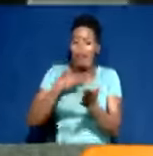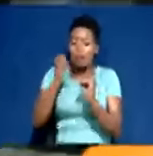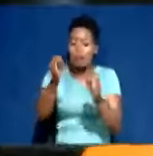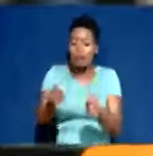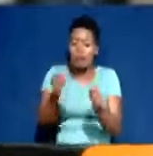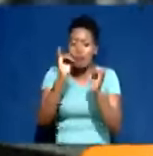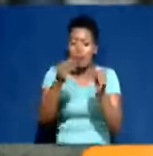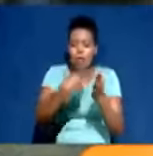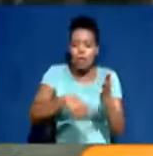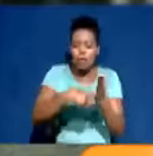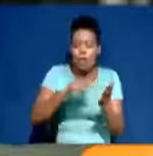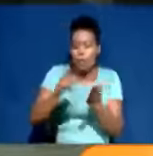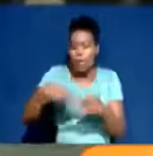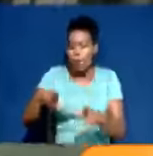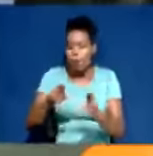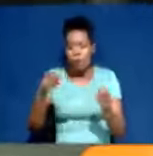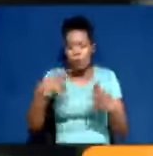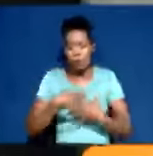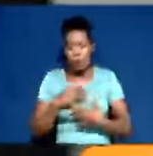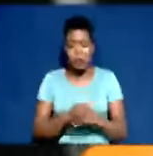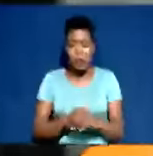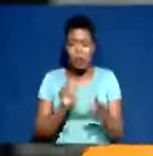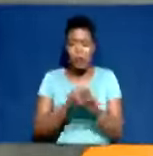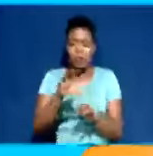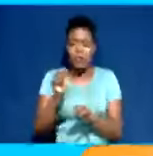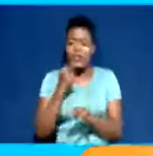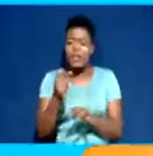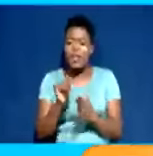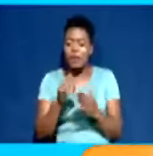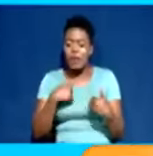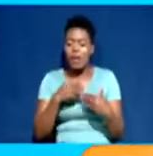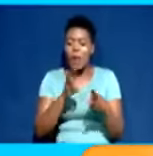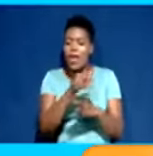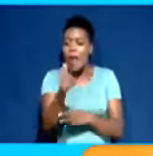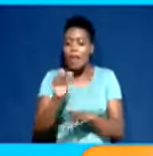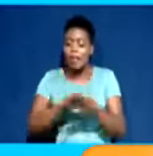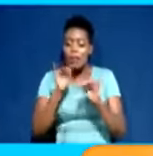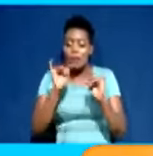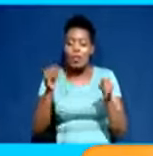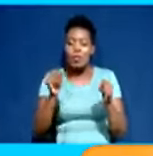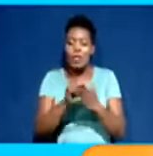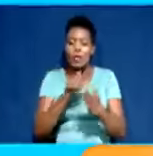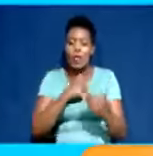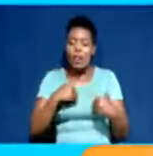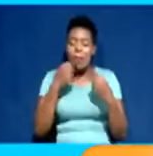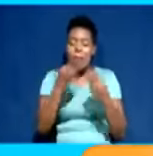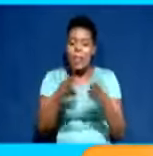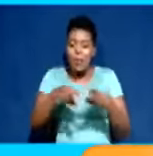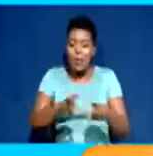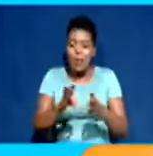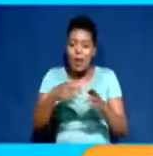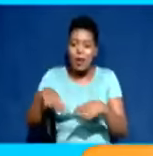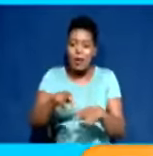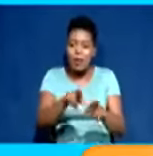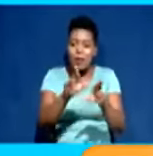to pay the toll fees, the CS says there are alternatives. The good news is that we have so many alternative routes